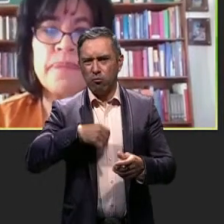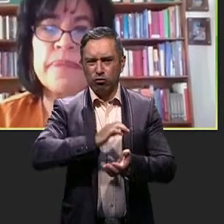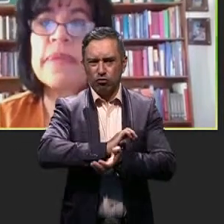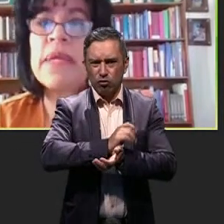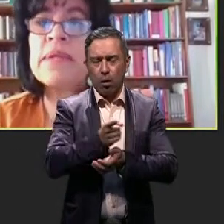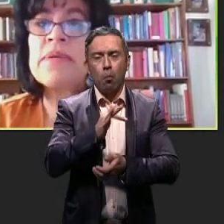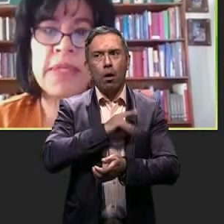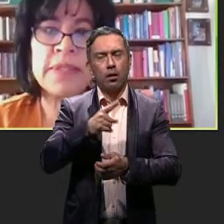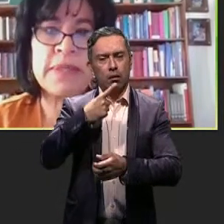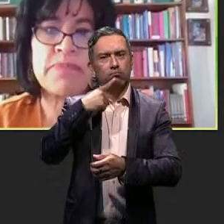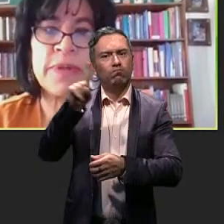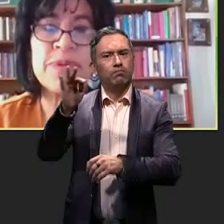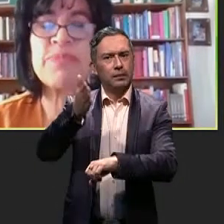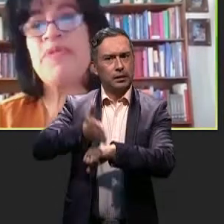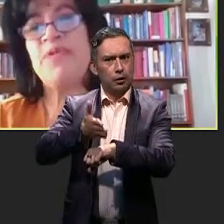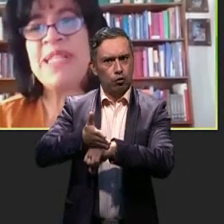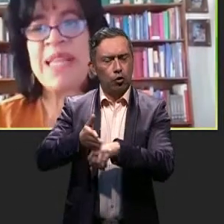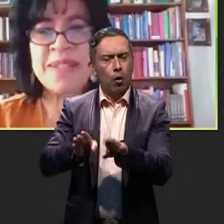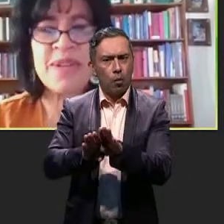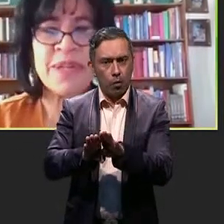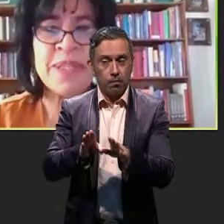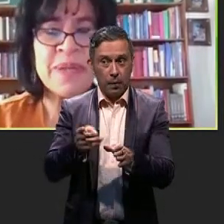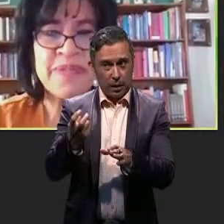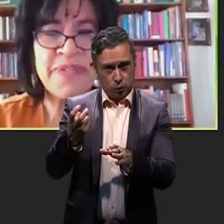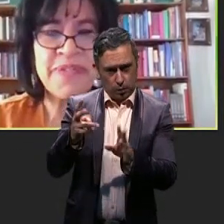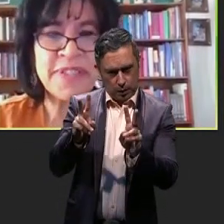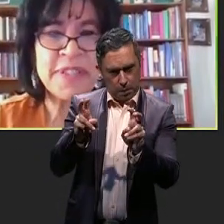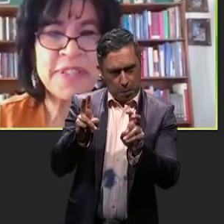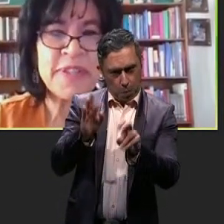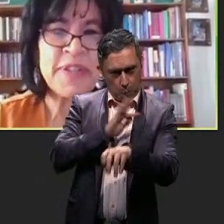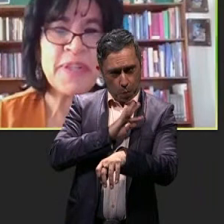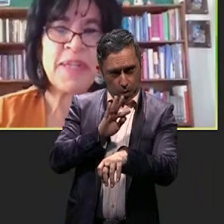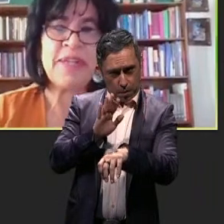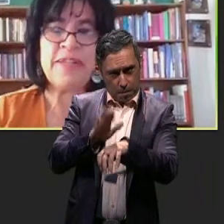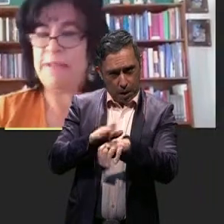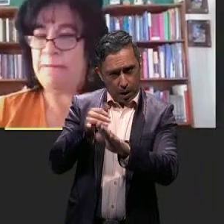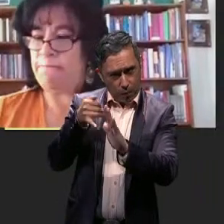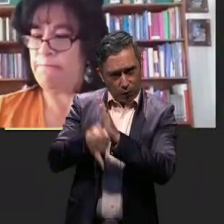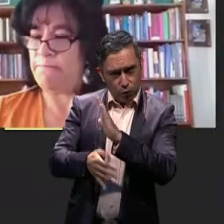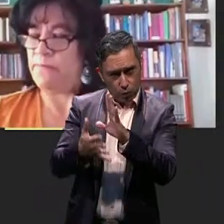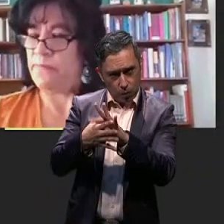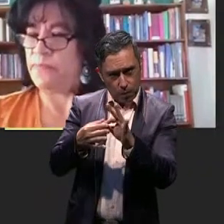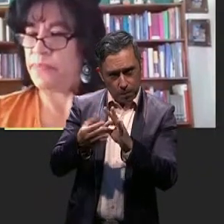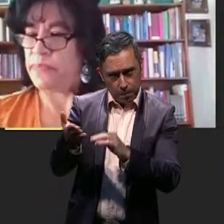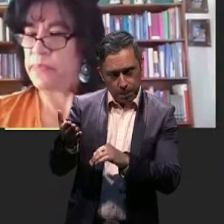So Carolina, the floor is yours. So please elaborate on this topic.